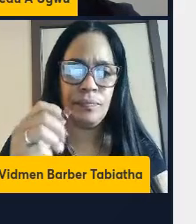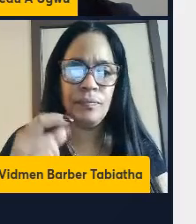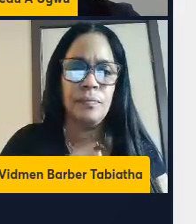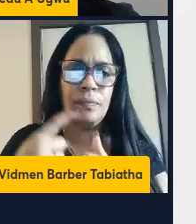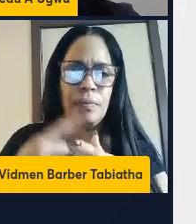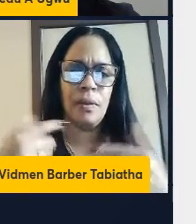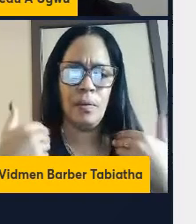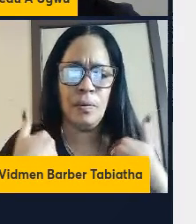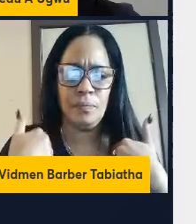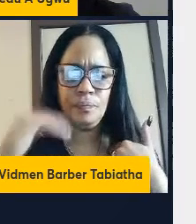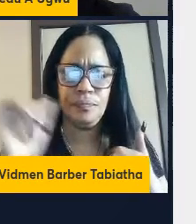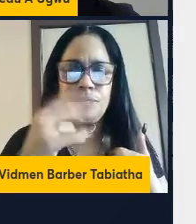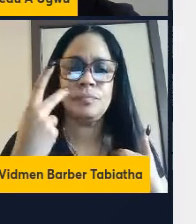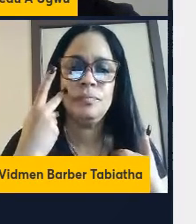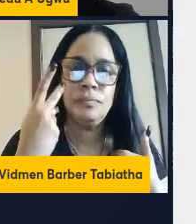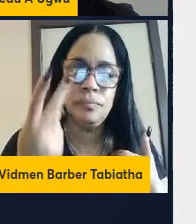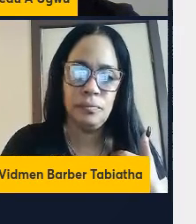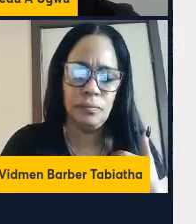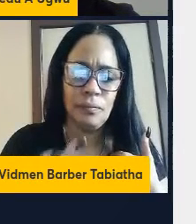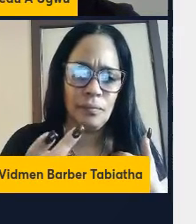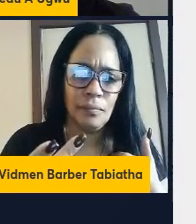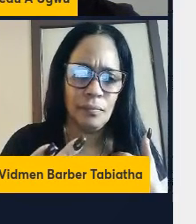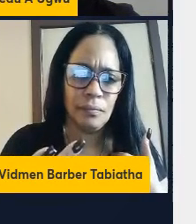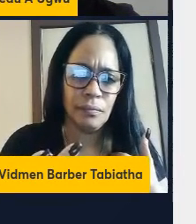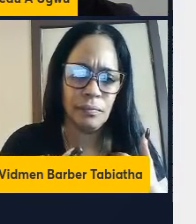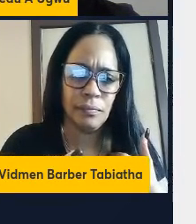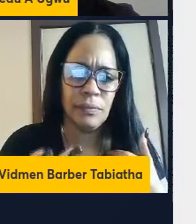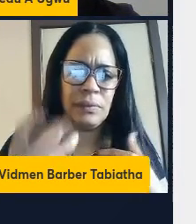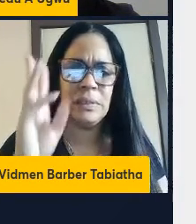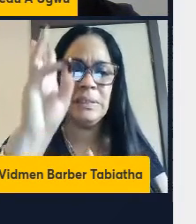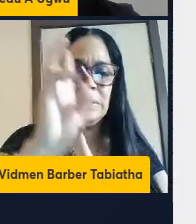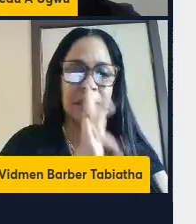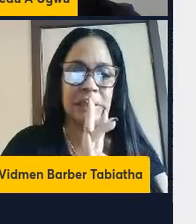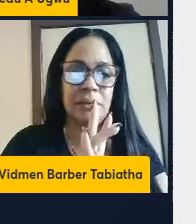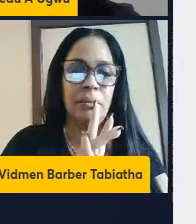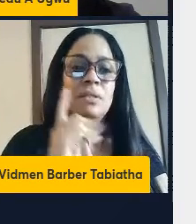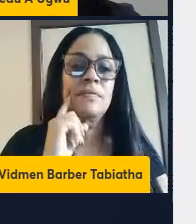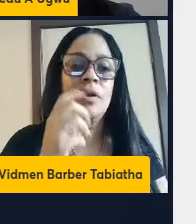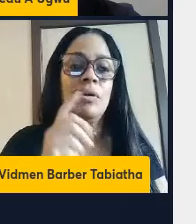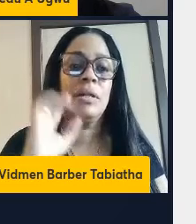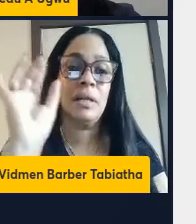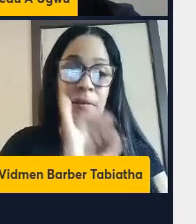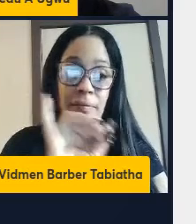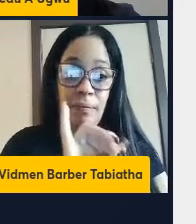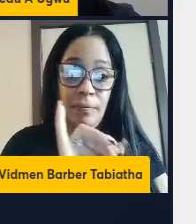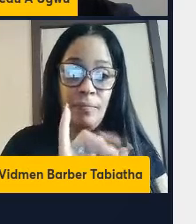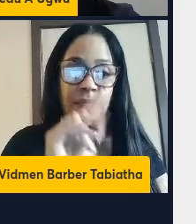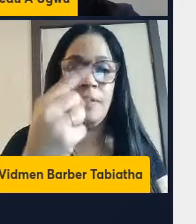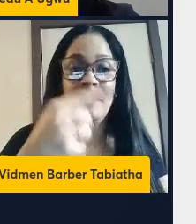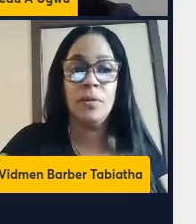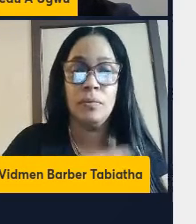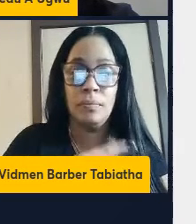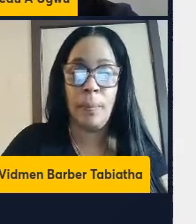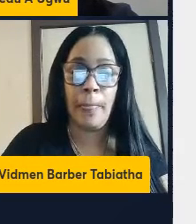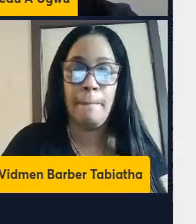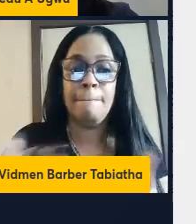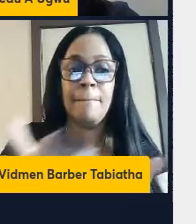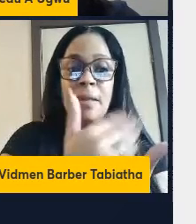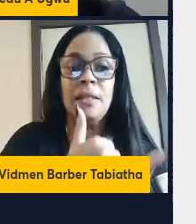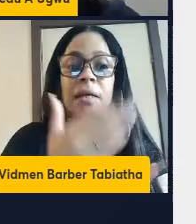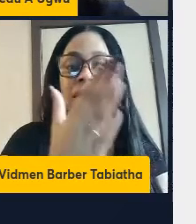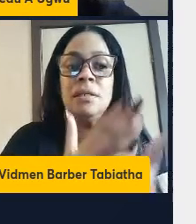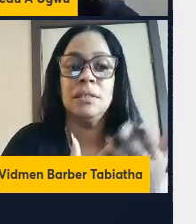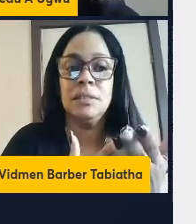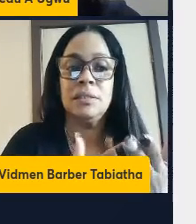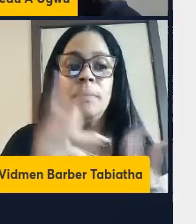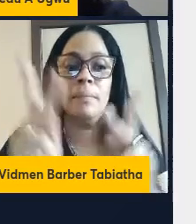interesting result we also saw is that then we looked at six months post infection. So for the first time point of collecting samples for both